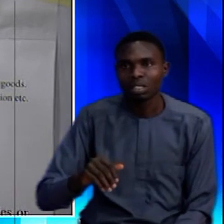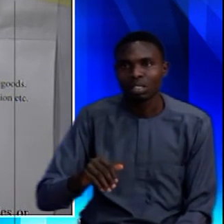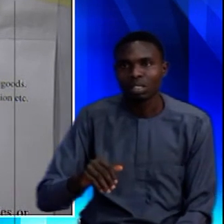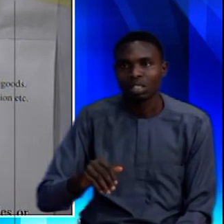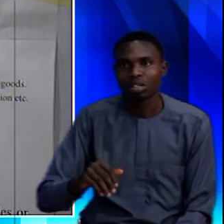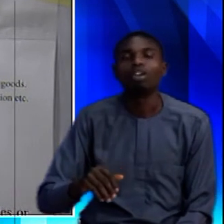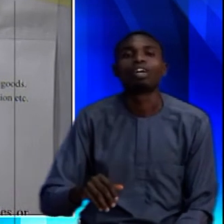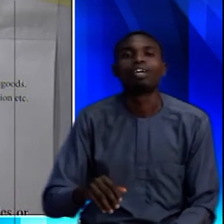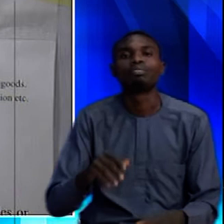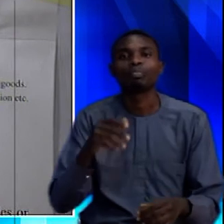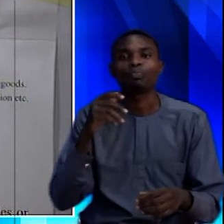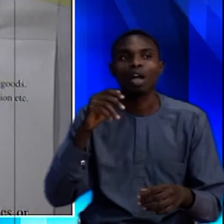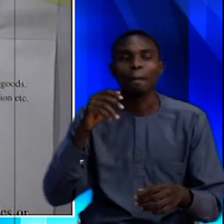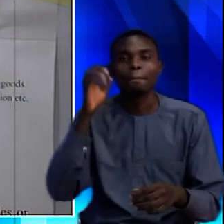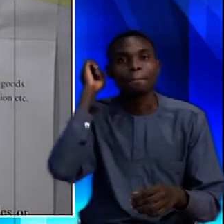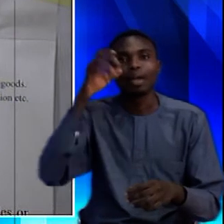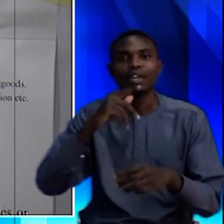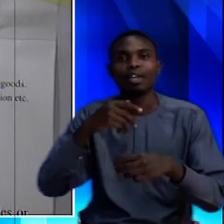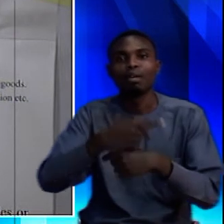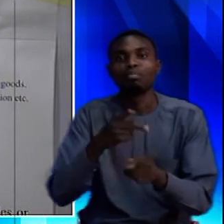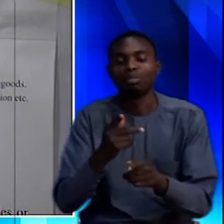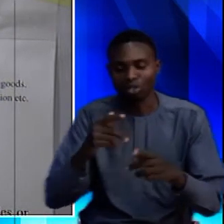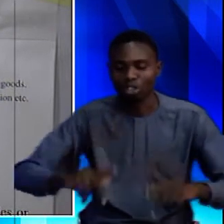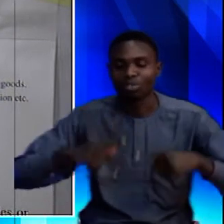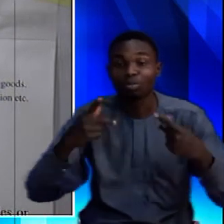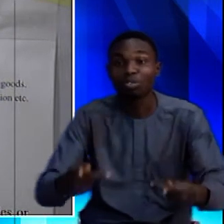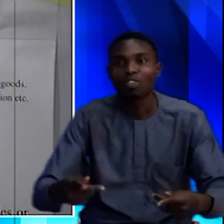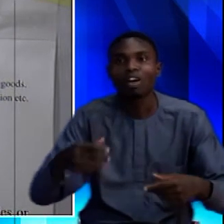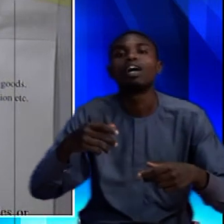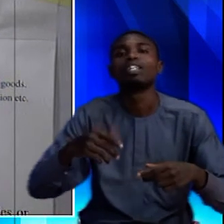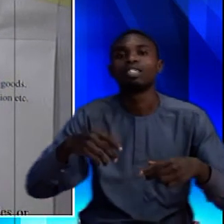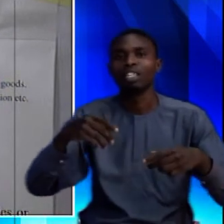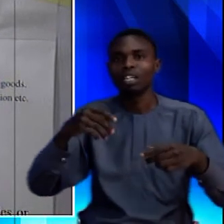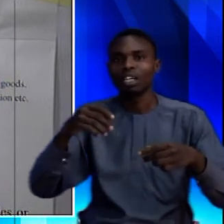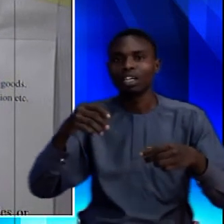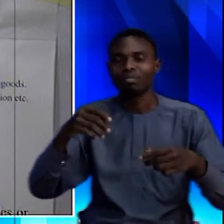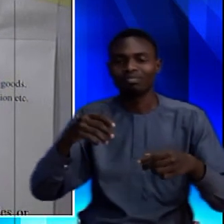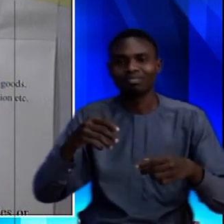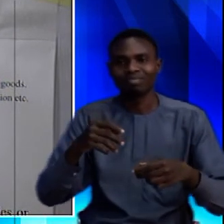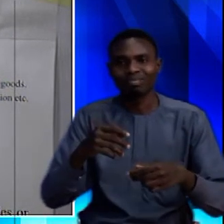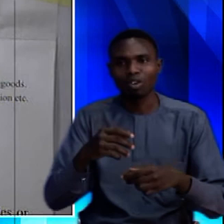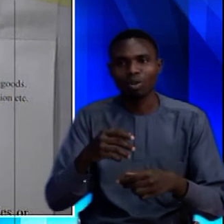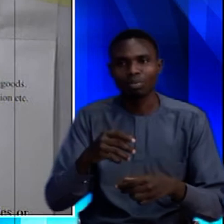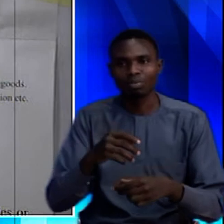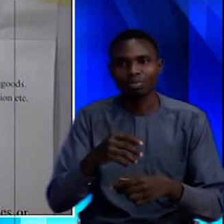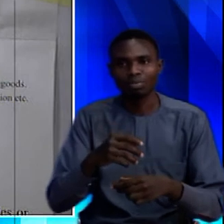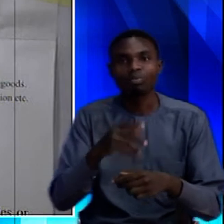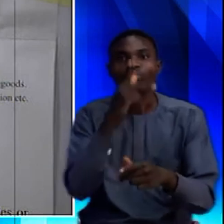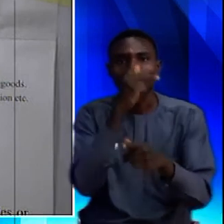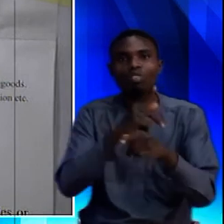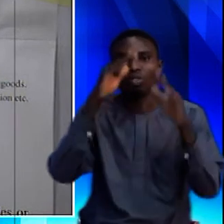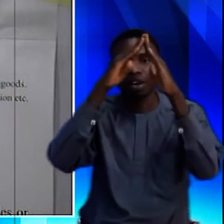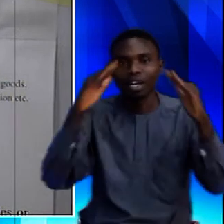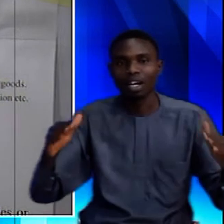Then the warehouse, it means a store where the producer, the